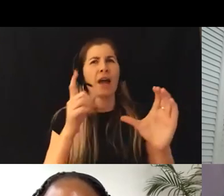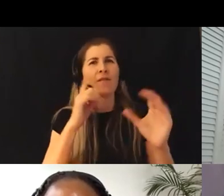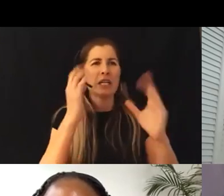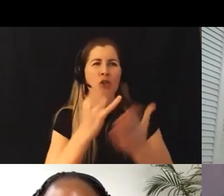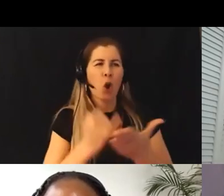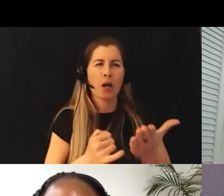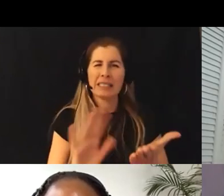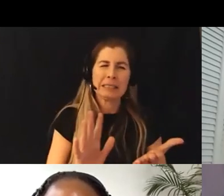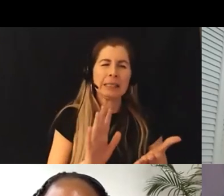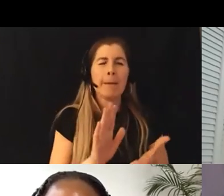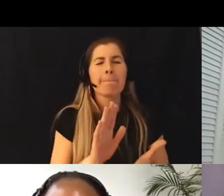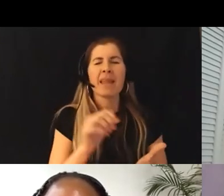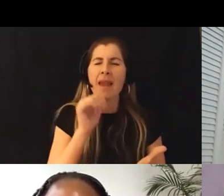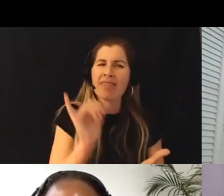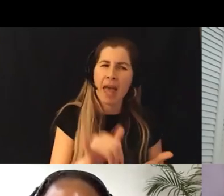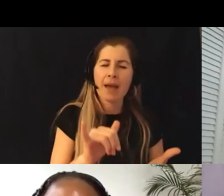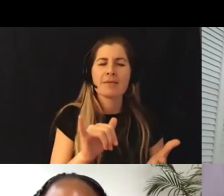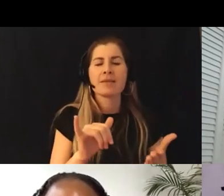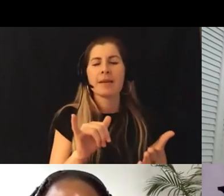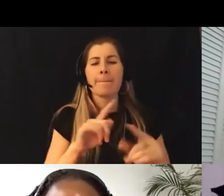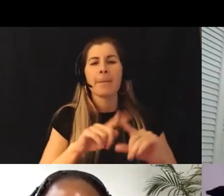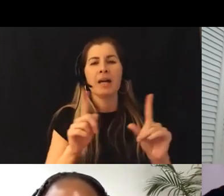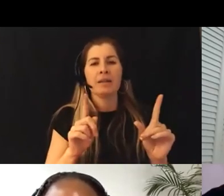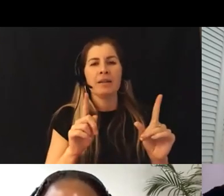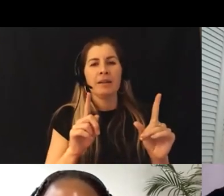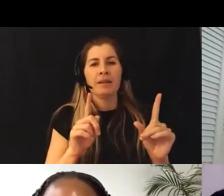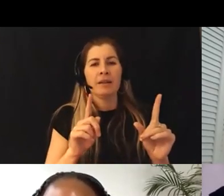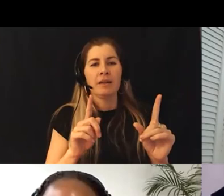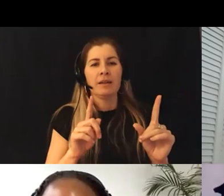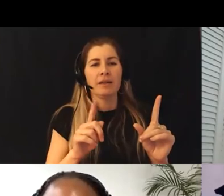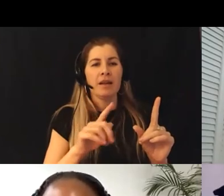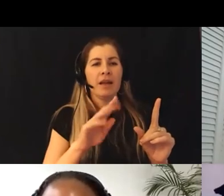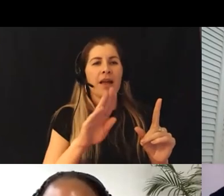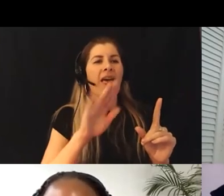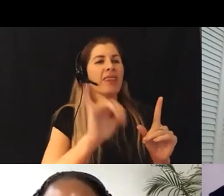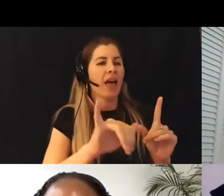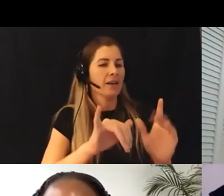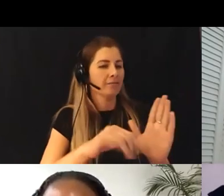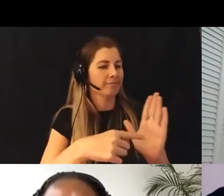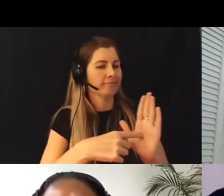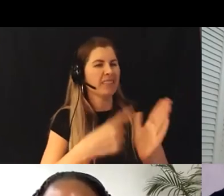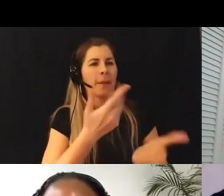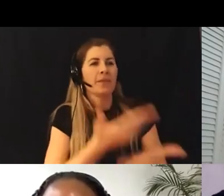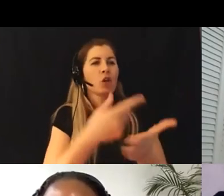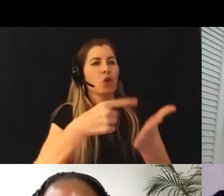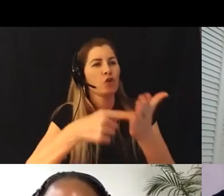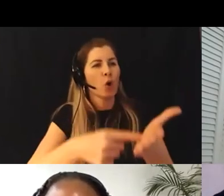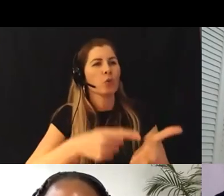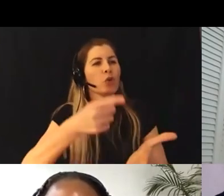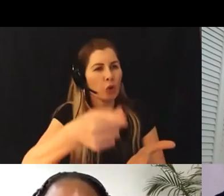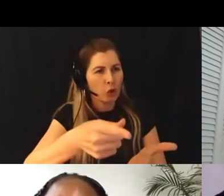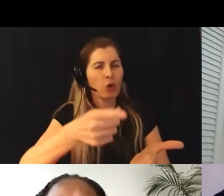access barrier, personally. So instead, it's just to say that you have engaged in learning about a specific